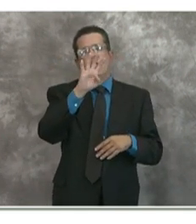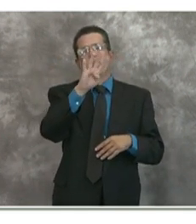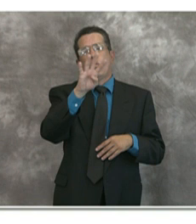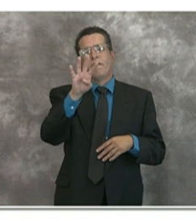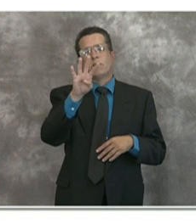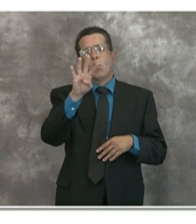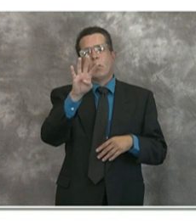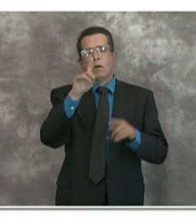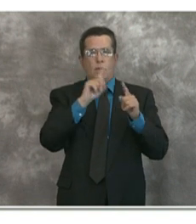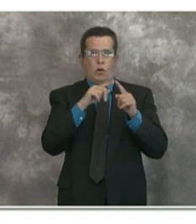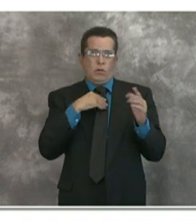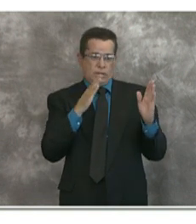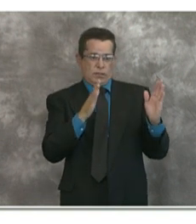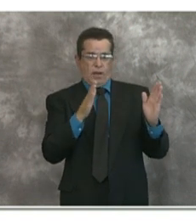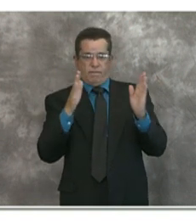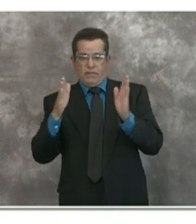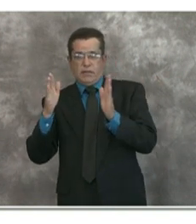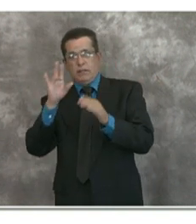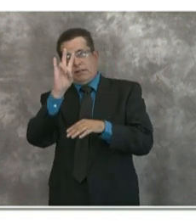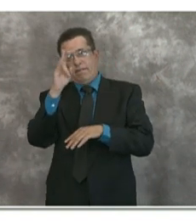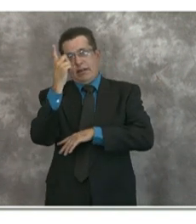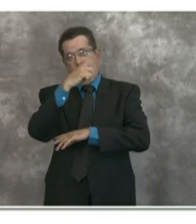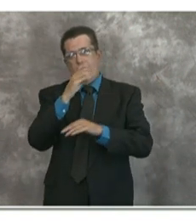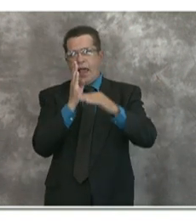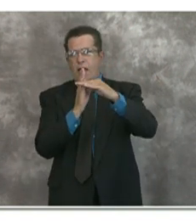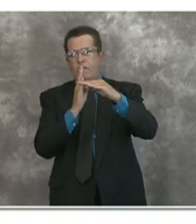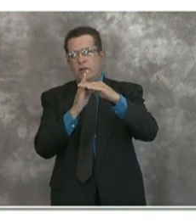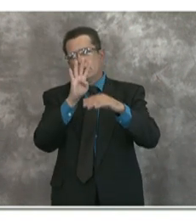3,844, but our rolling 7-day average is at